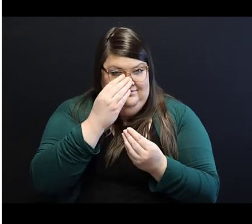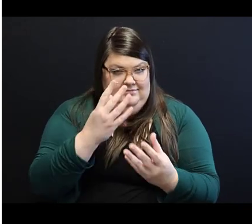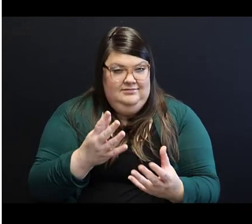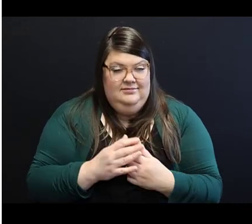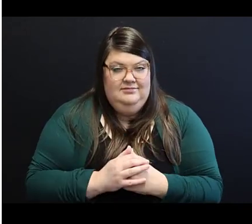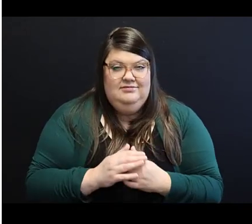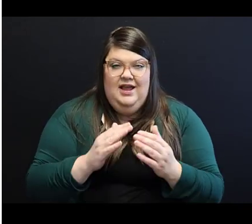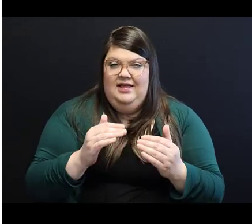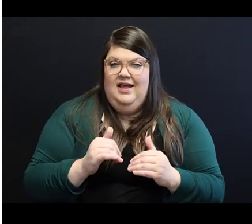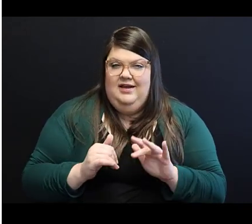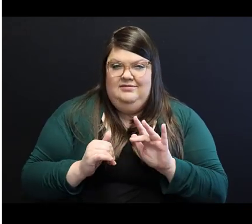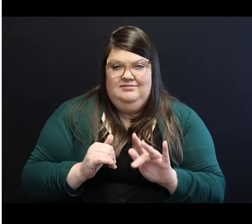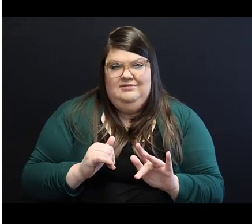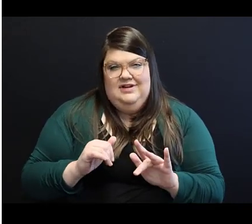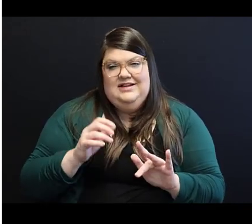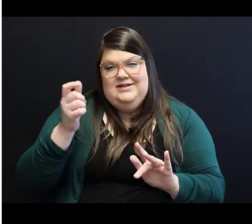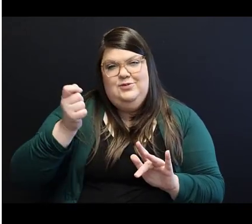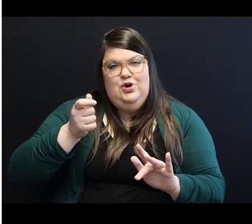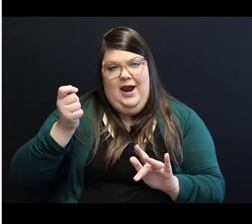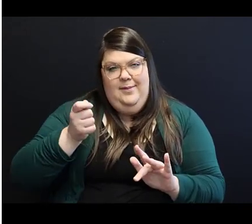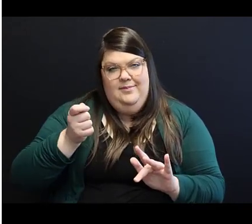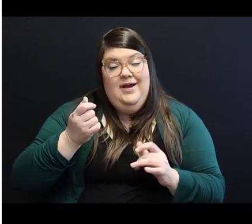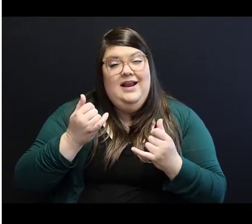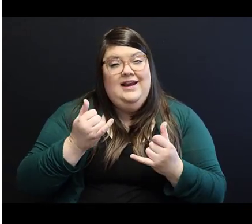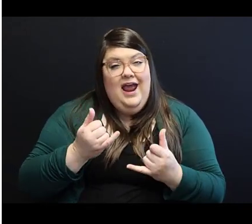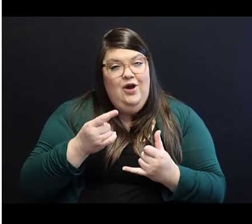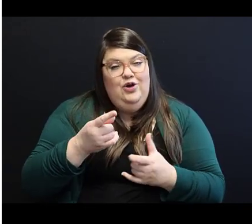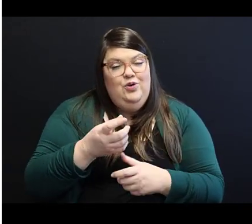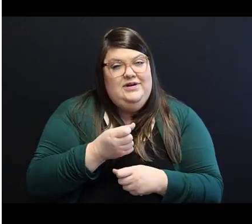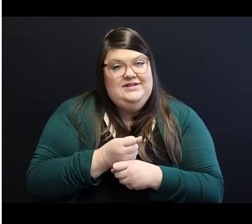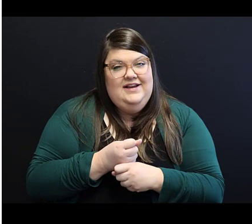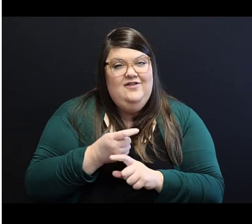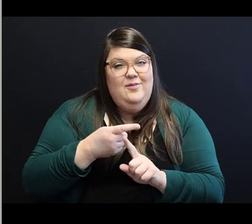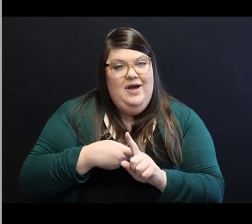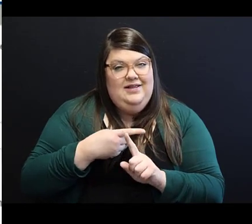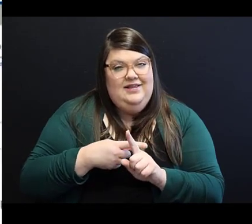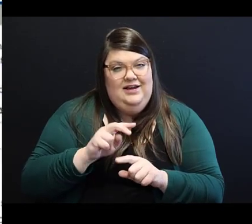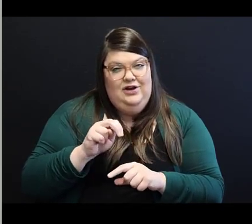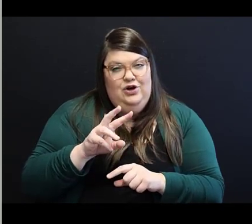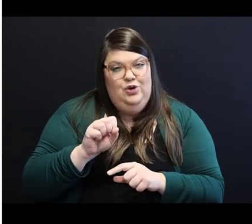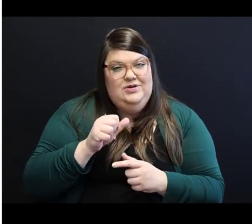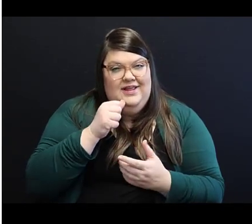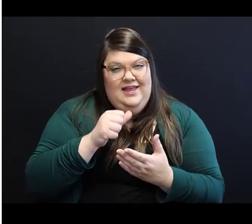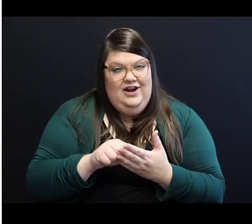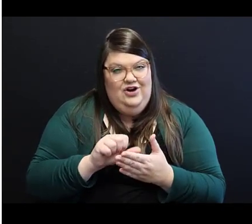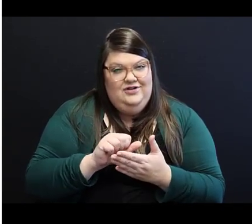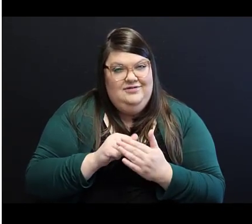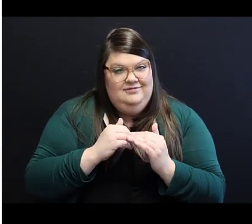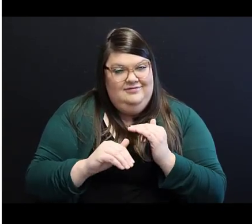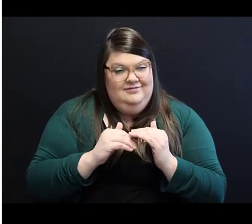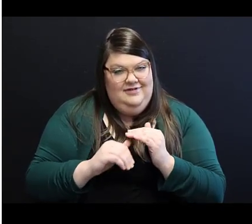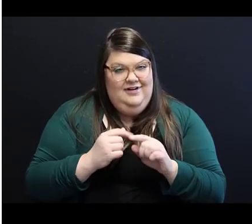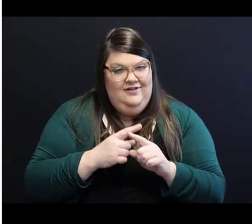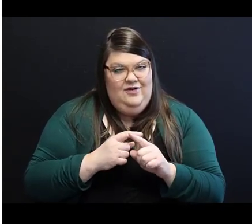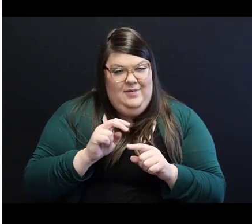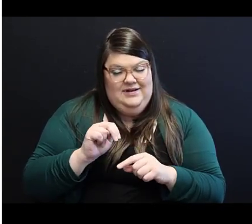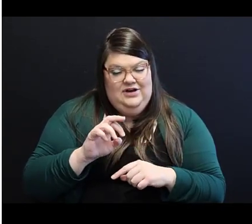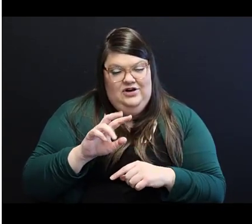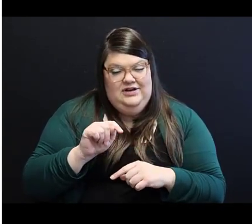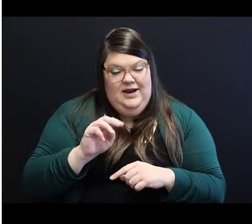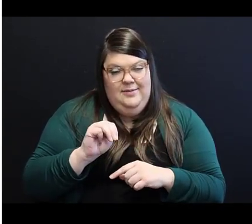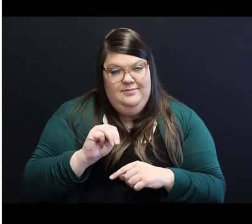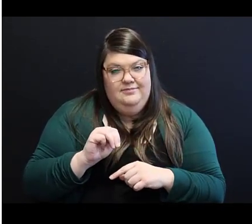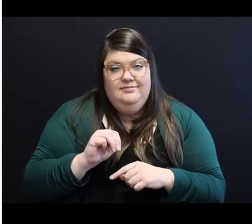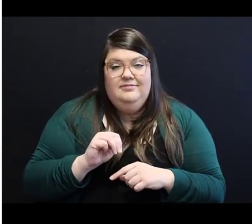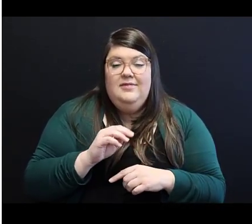Subscribe. You will now receive monthly newsletters from the NCRTM. Under the Sign Up for the NCRTM